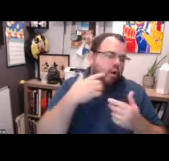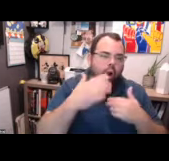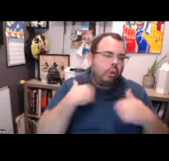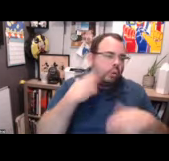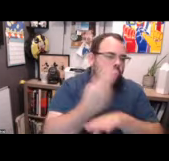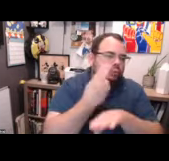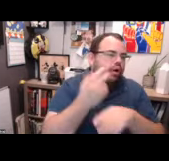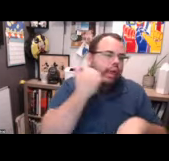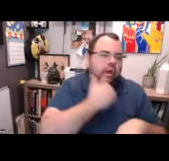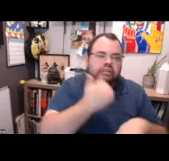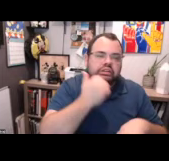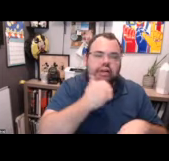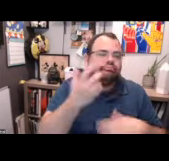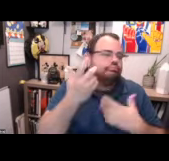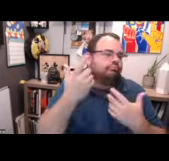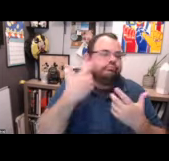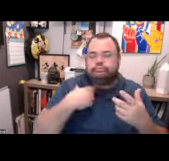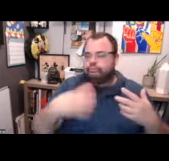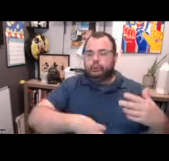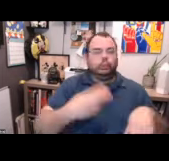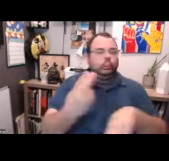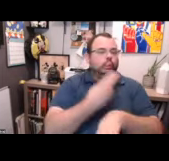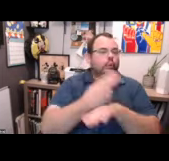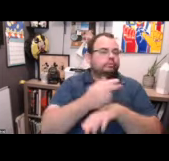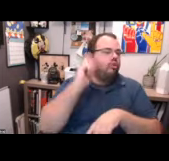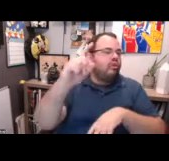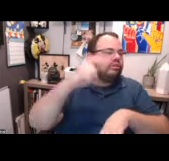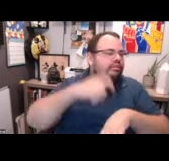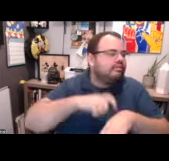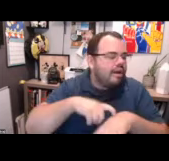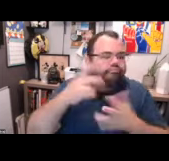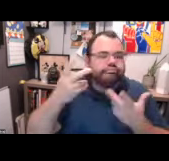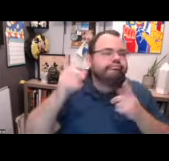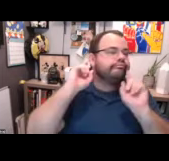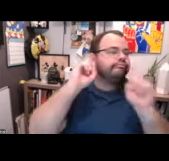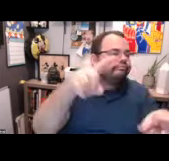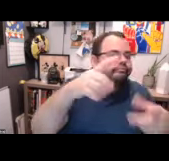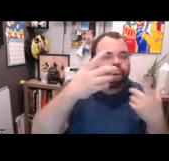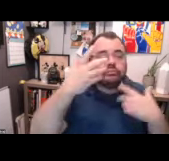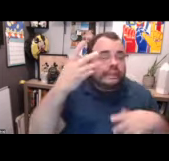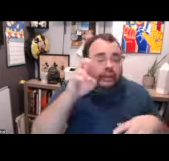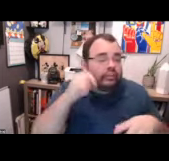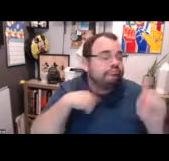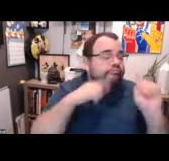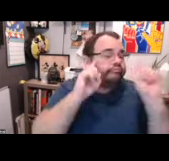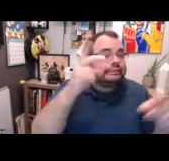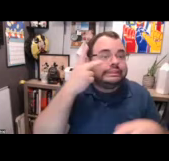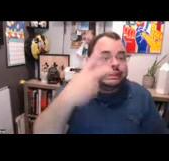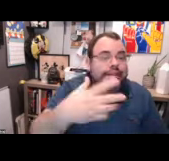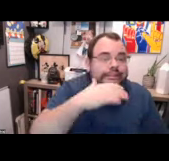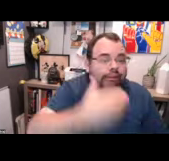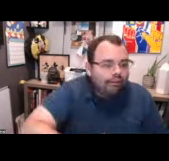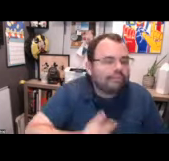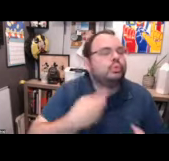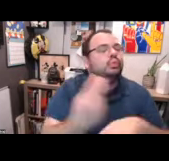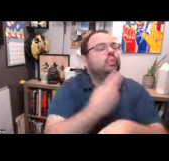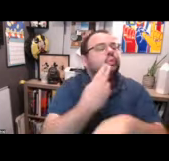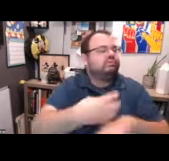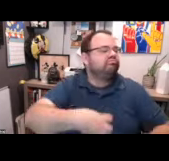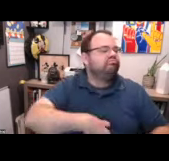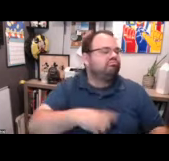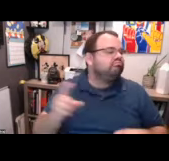So I use it every day, all the time. So even